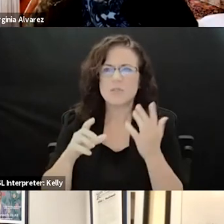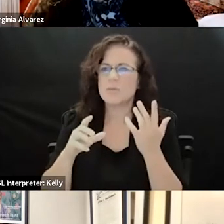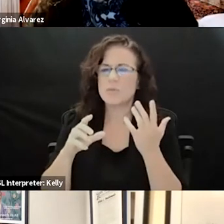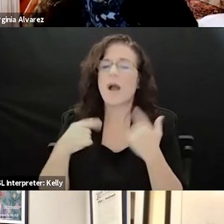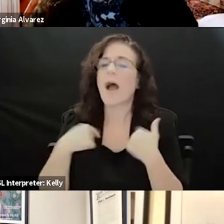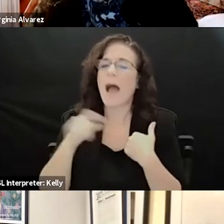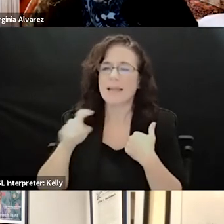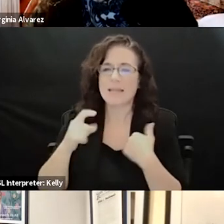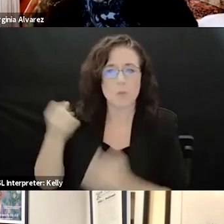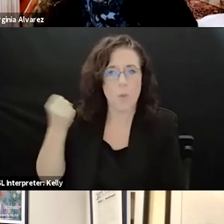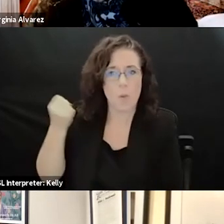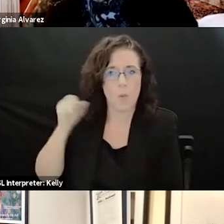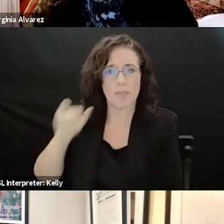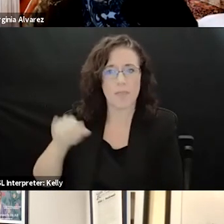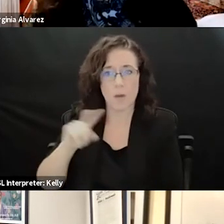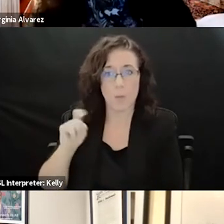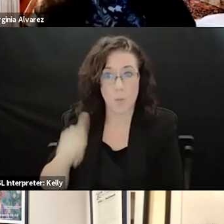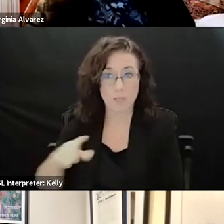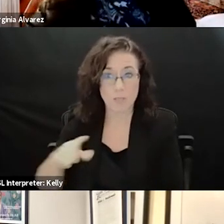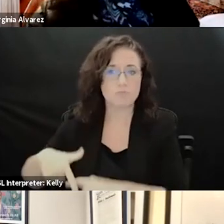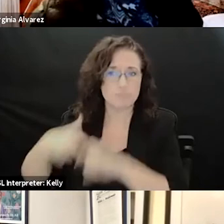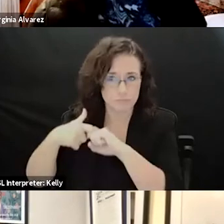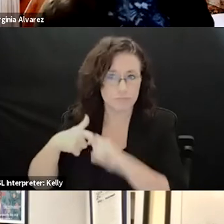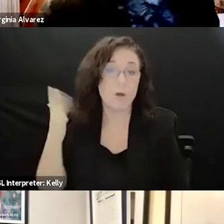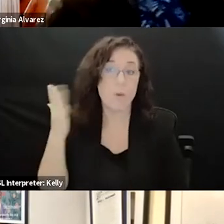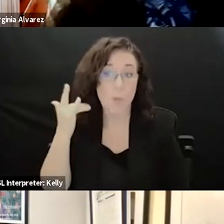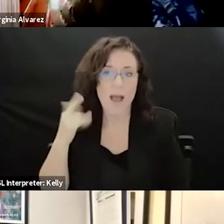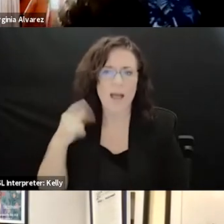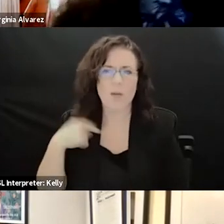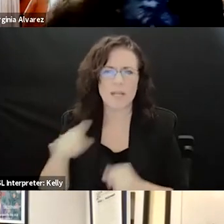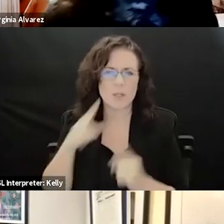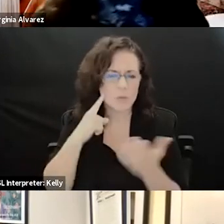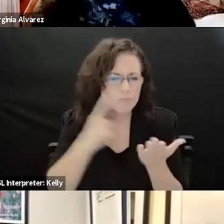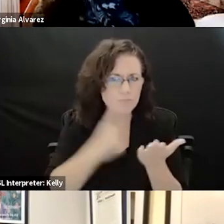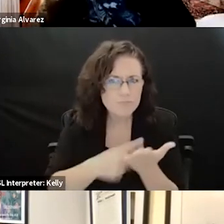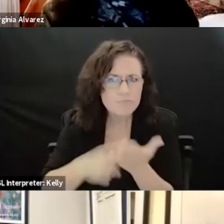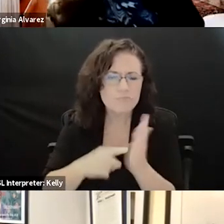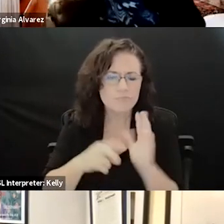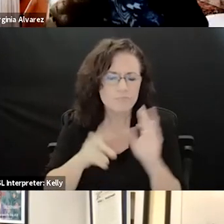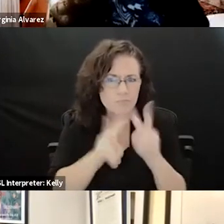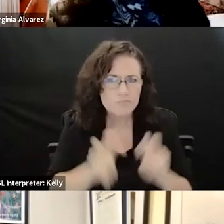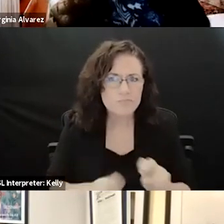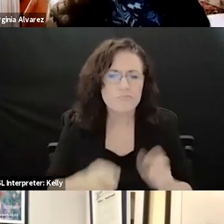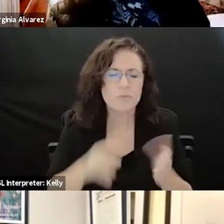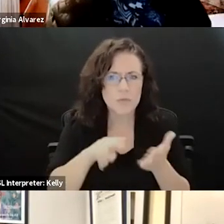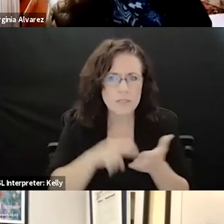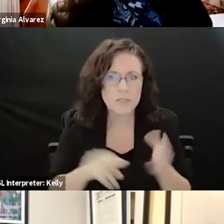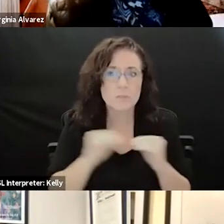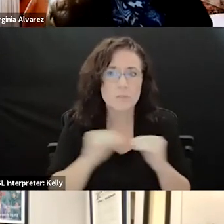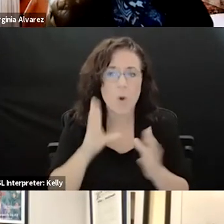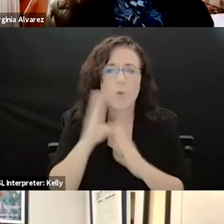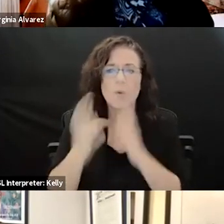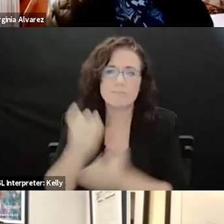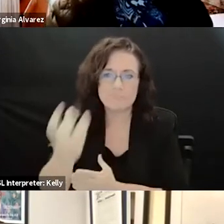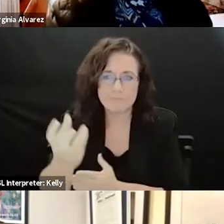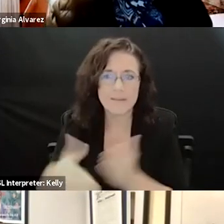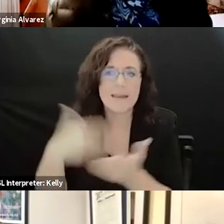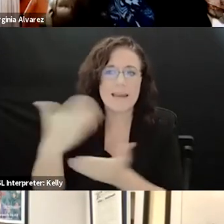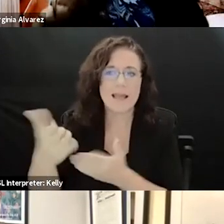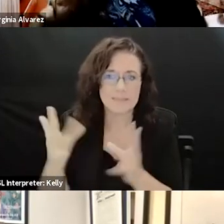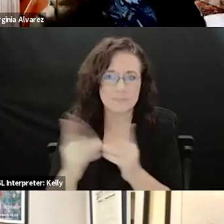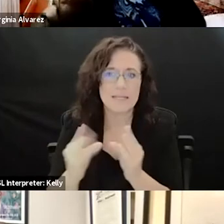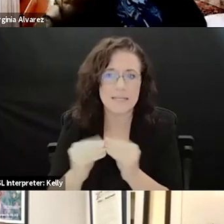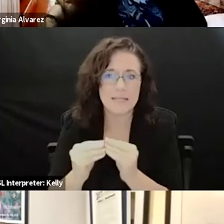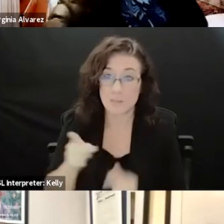a future meeting it sounds like a great idea thank you so much and we look forward to do you think it will be the next